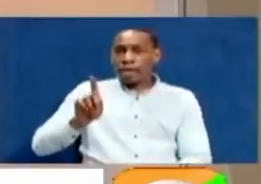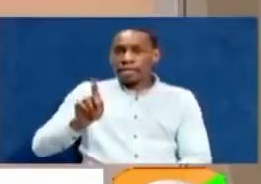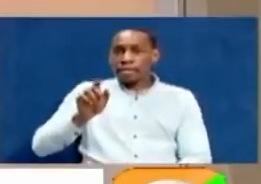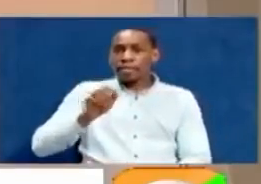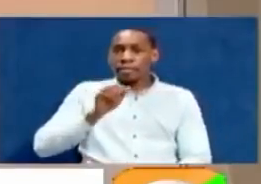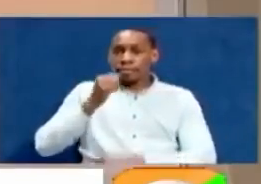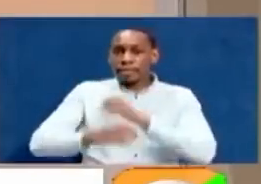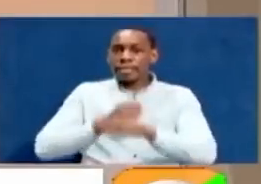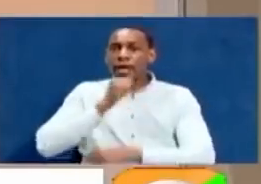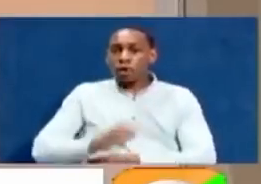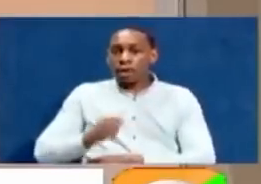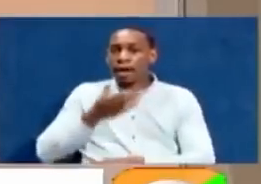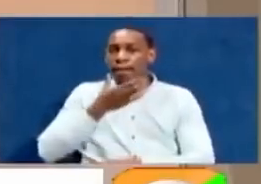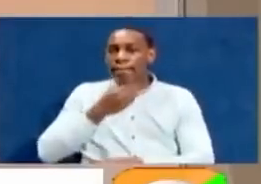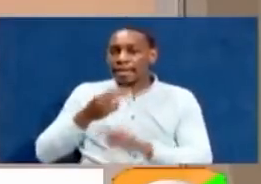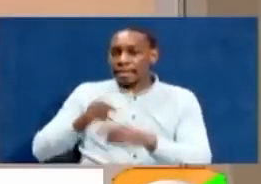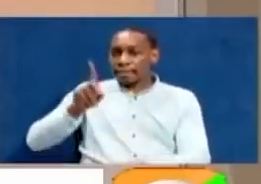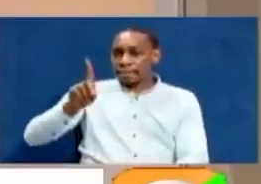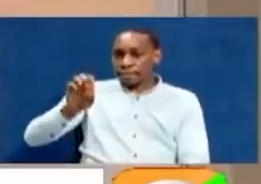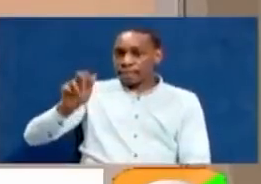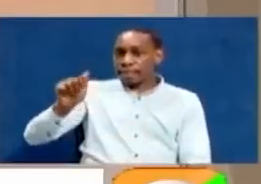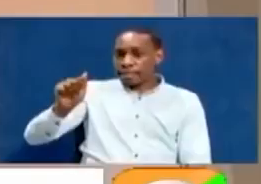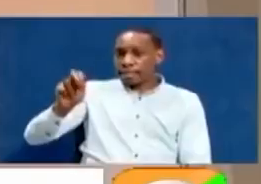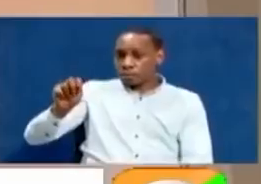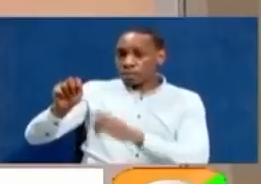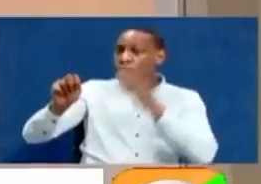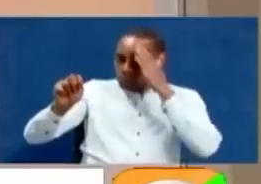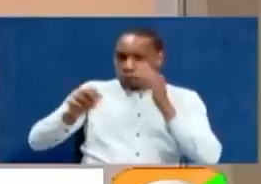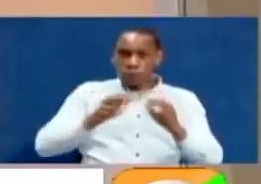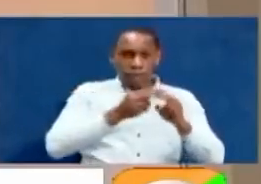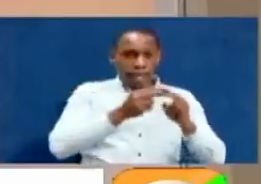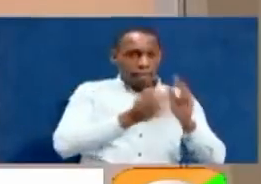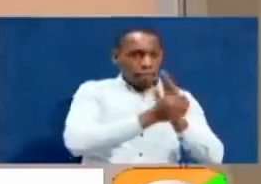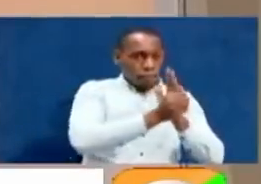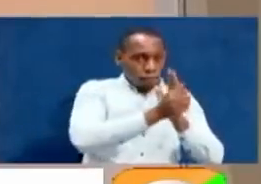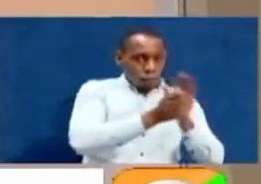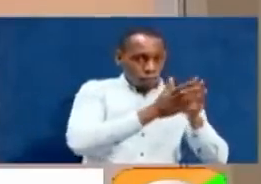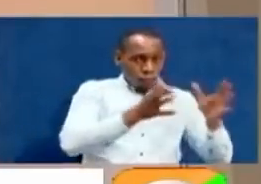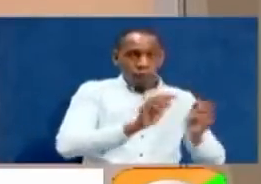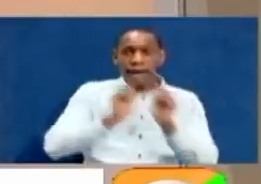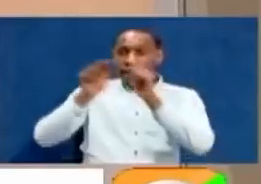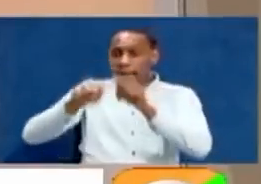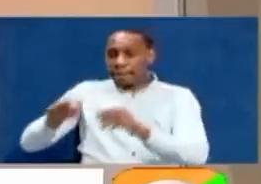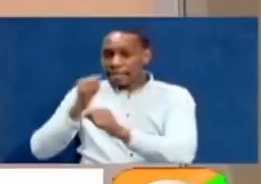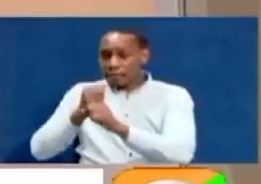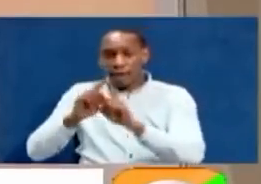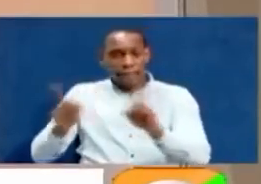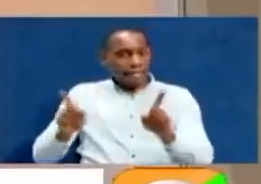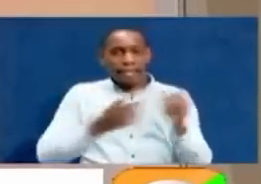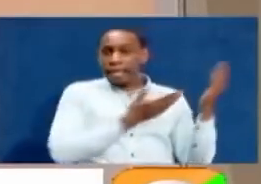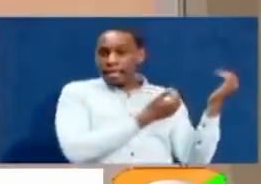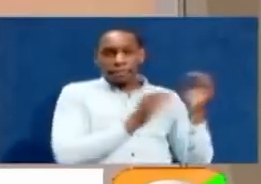Dean Achesa knew in advance that prominent people would visit his workstation, but he did